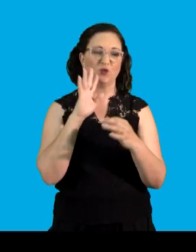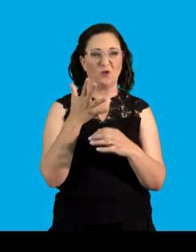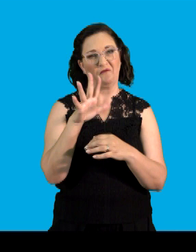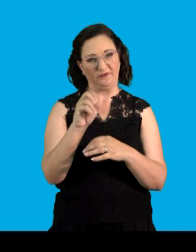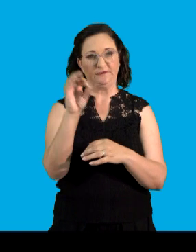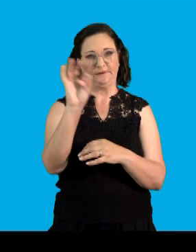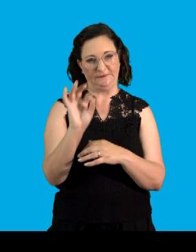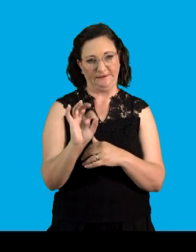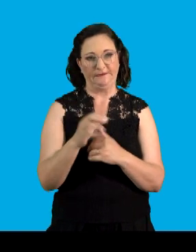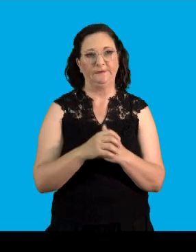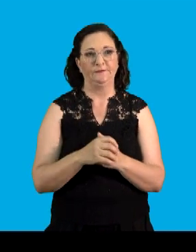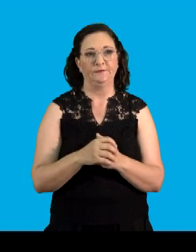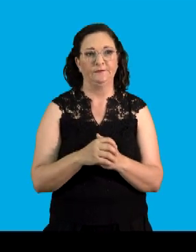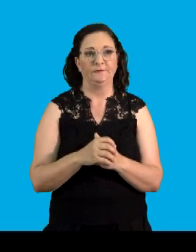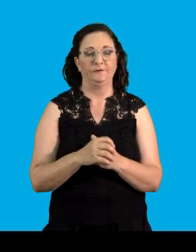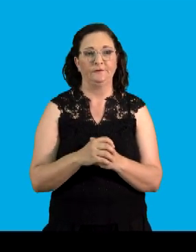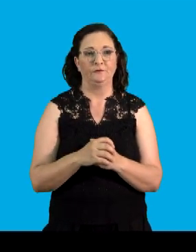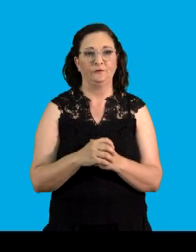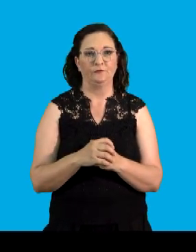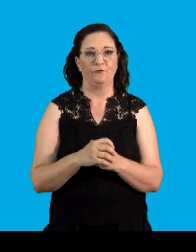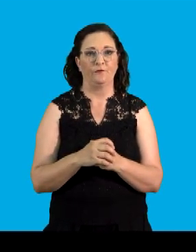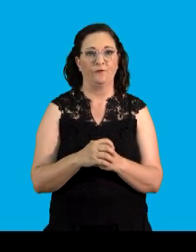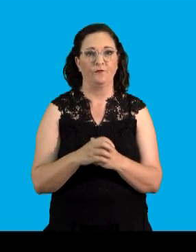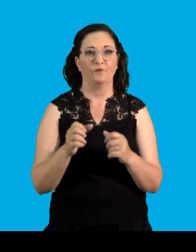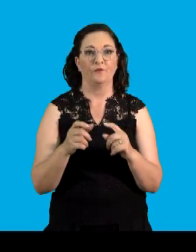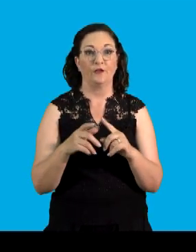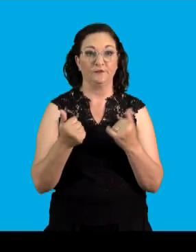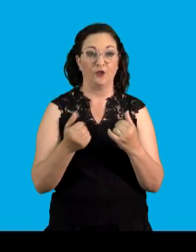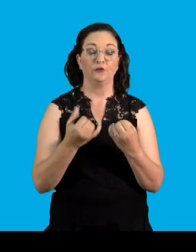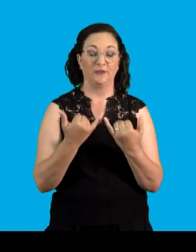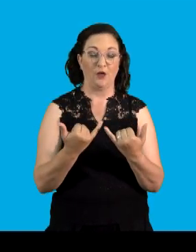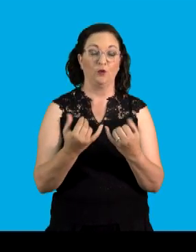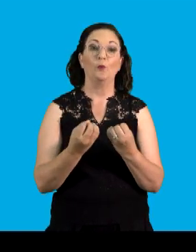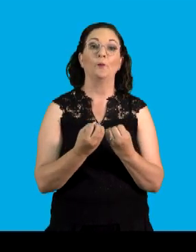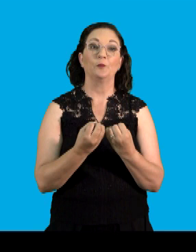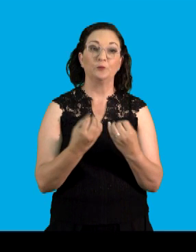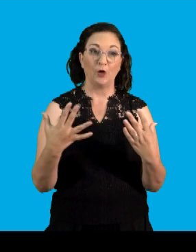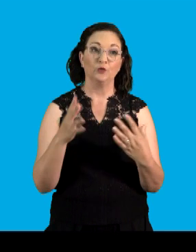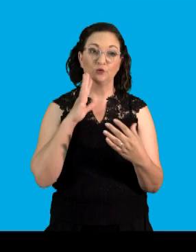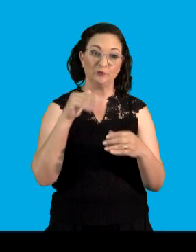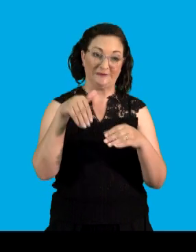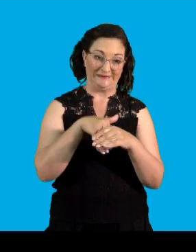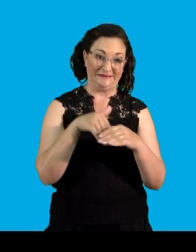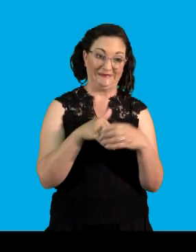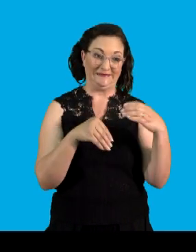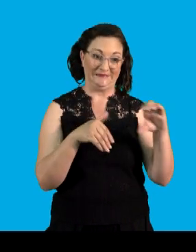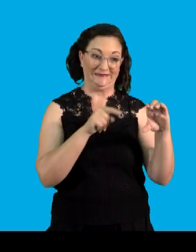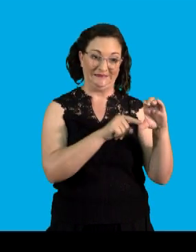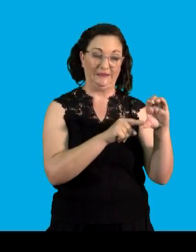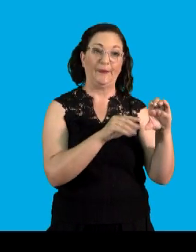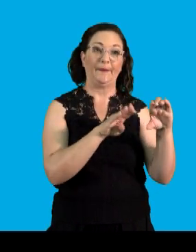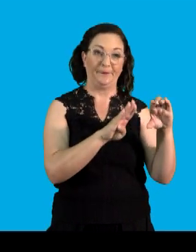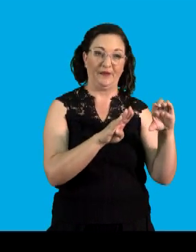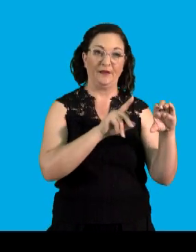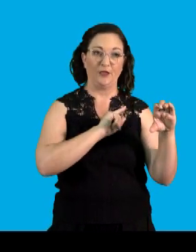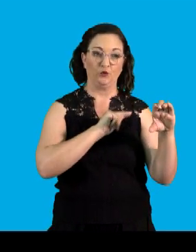up 50% of the exam. So the majority goes into section B. Actually, remember there's 40